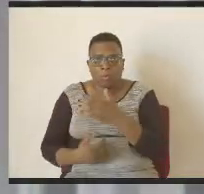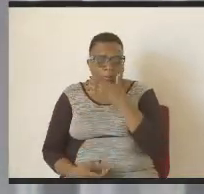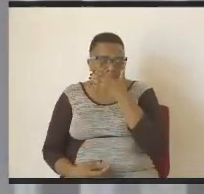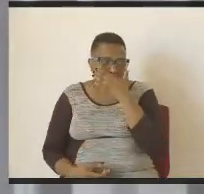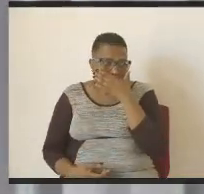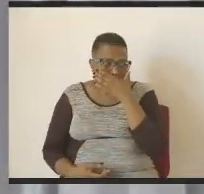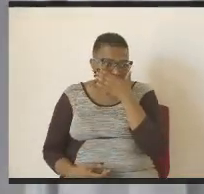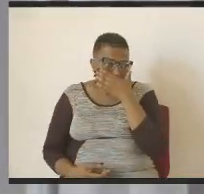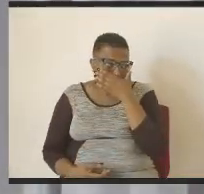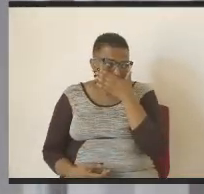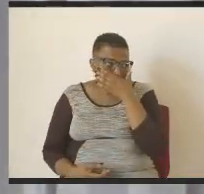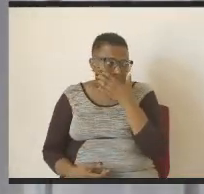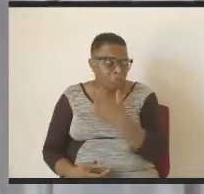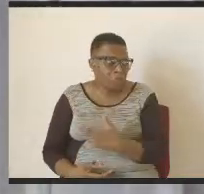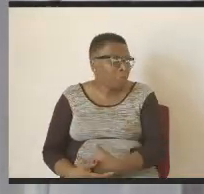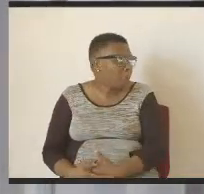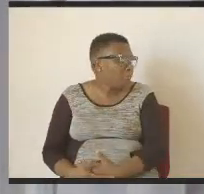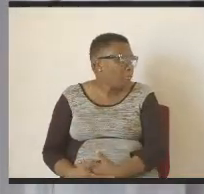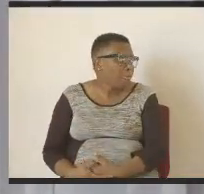sis.